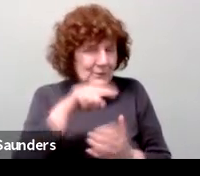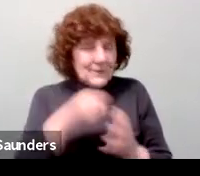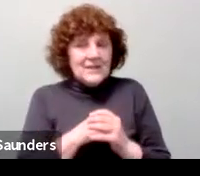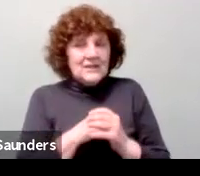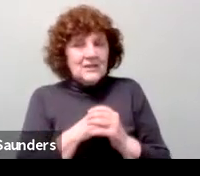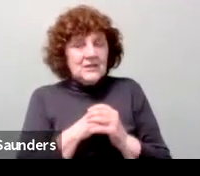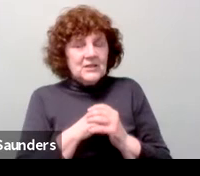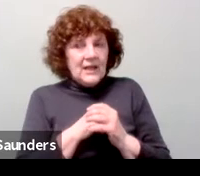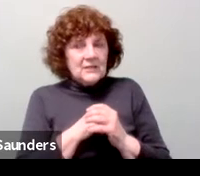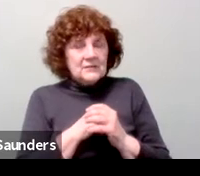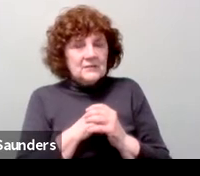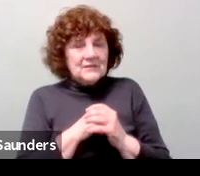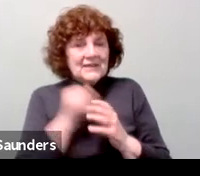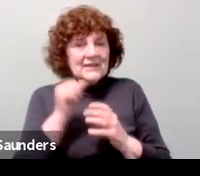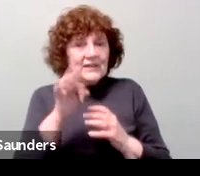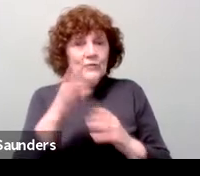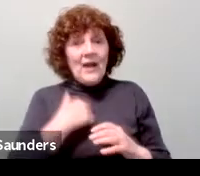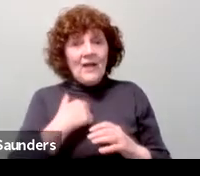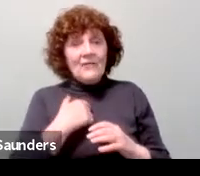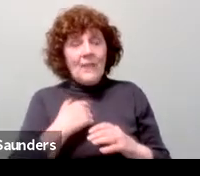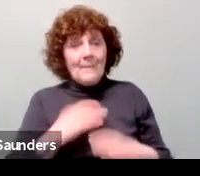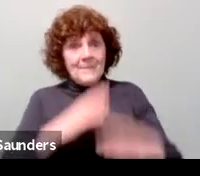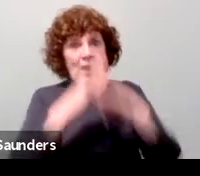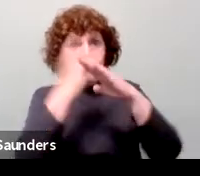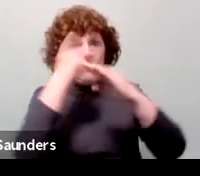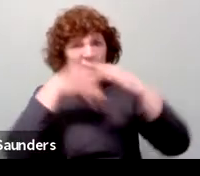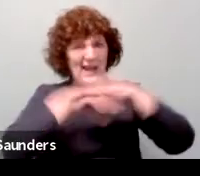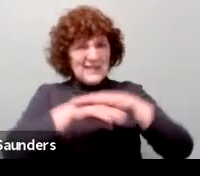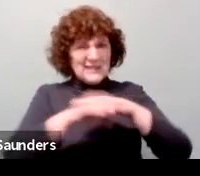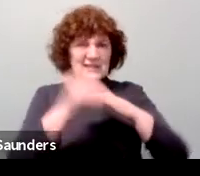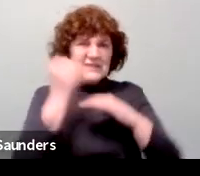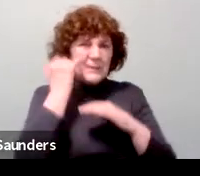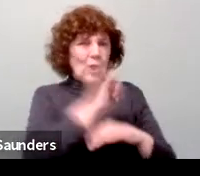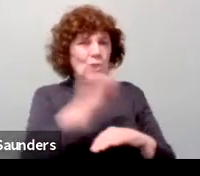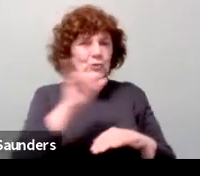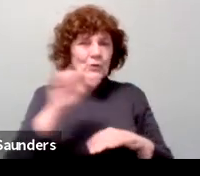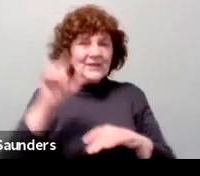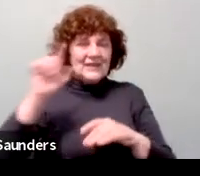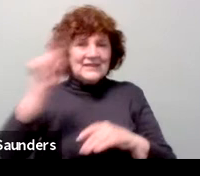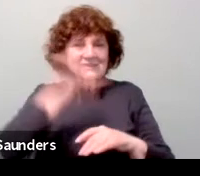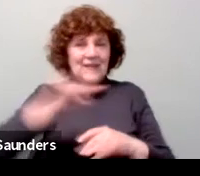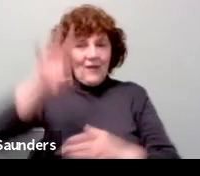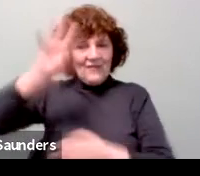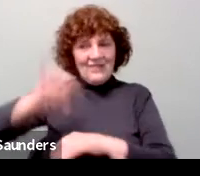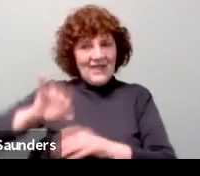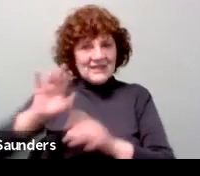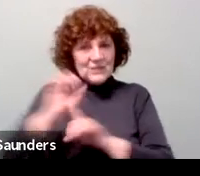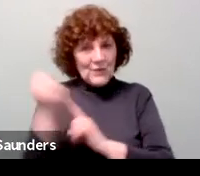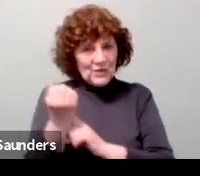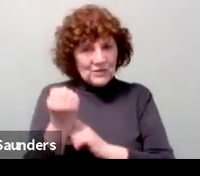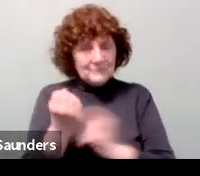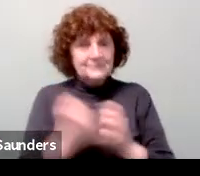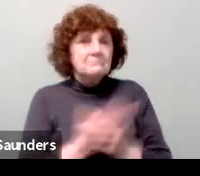an access barrier is like a flat tire in this way. Who rolled up to your synagogue